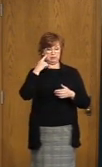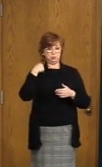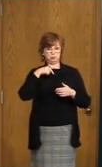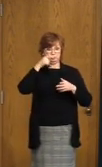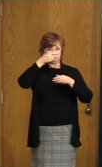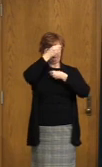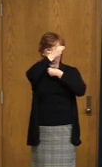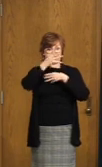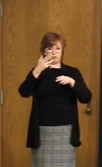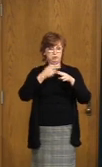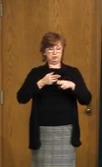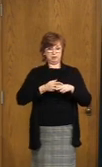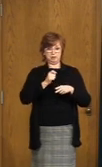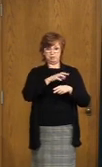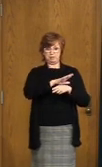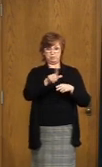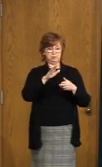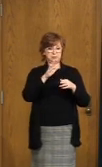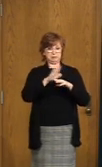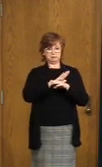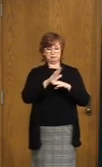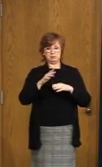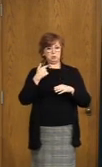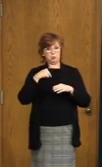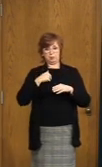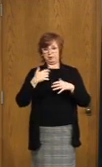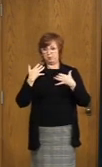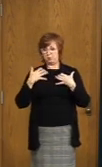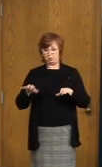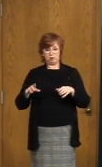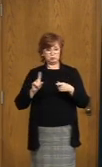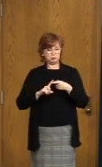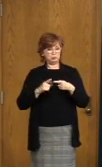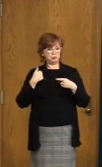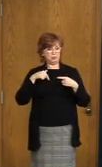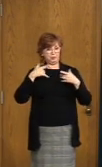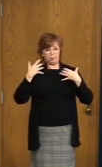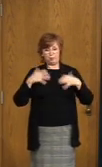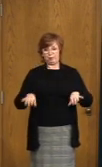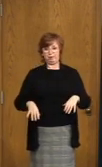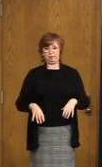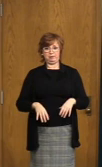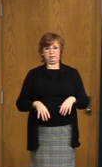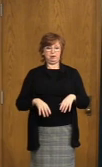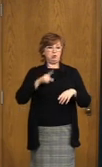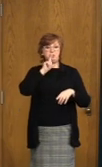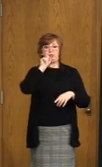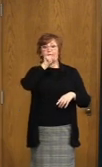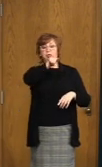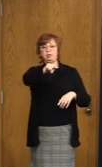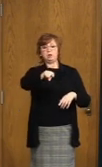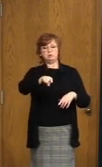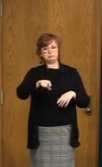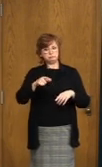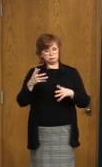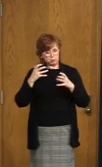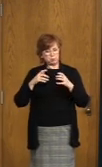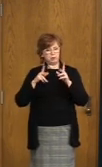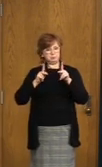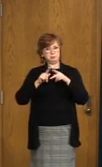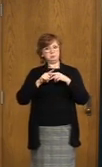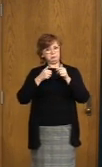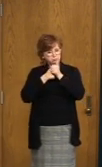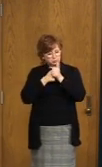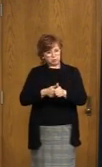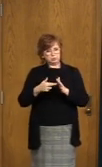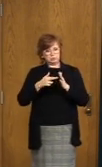are releasing those now. It's our hope that we wouldn't have to release any more, as compliance is always the effort. But I had said,